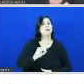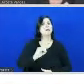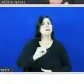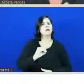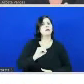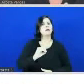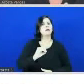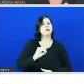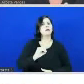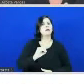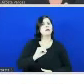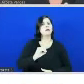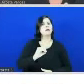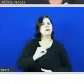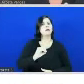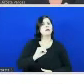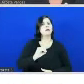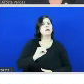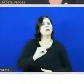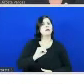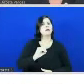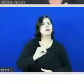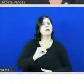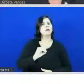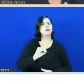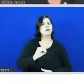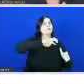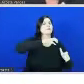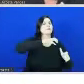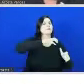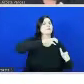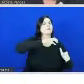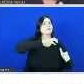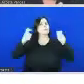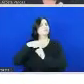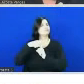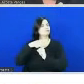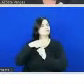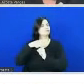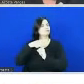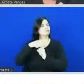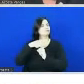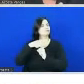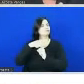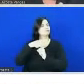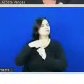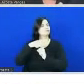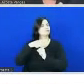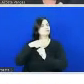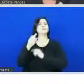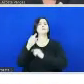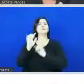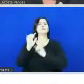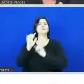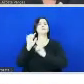not to say that things aren't necessarily going well, but at least we have seen some progress. Thank you, Lauren.